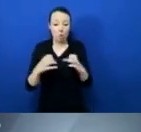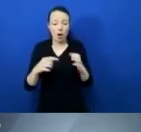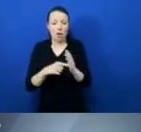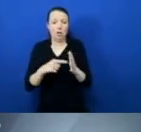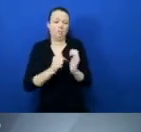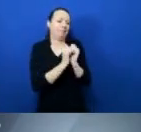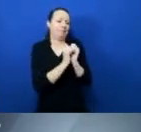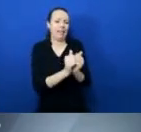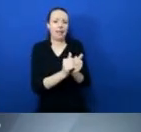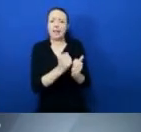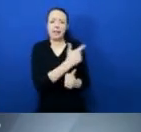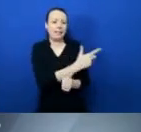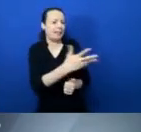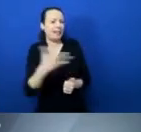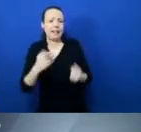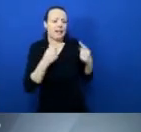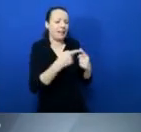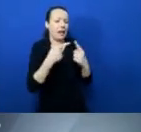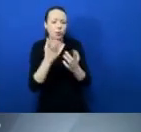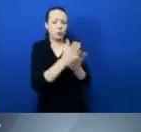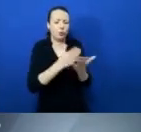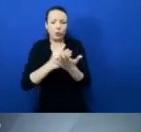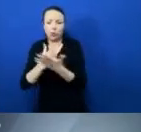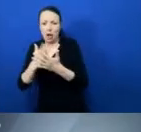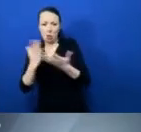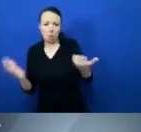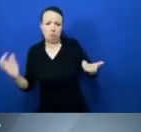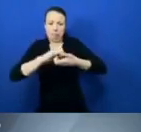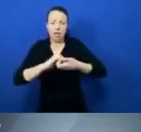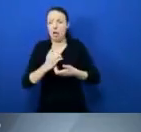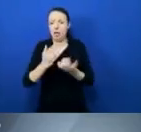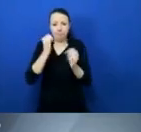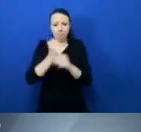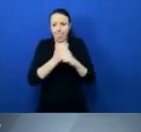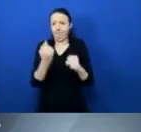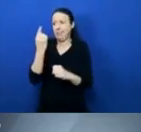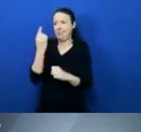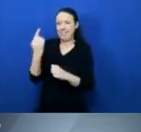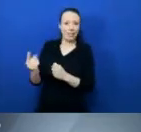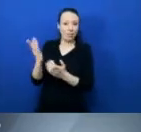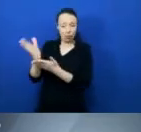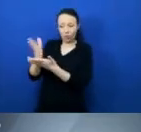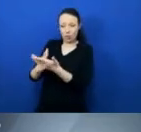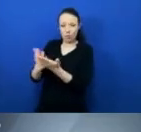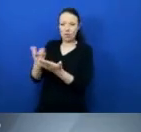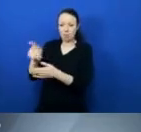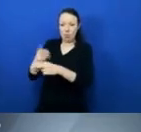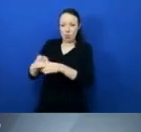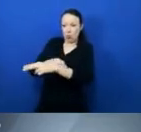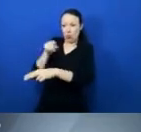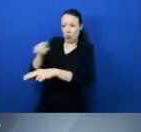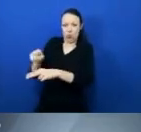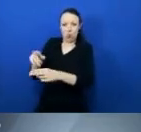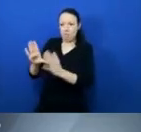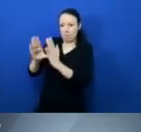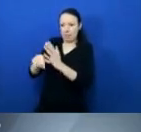is impossible to introduce the sponge city concept in just one unit, one department of the city hall.